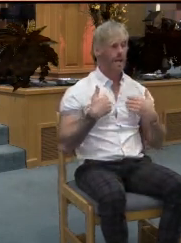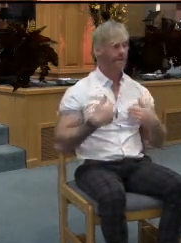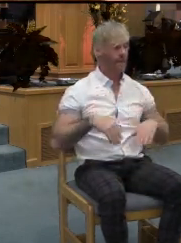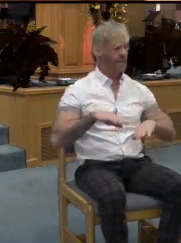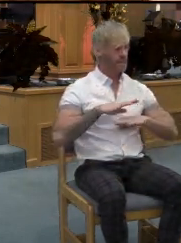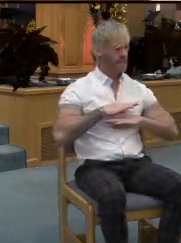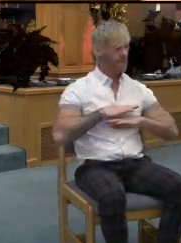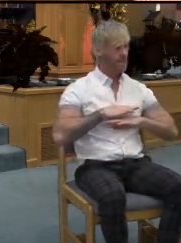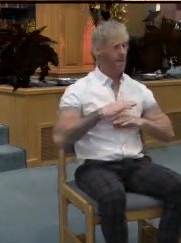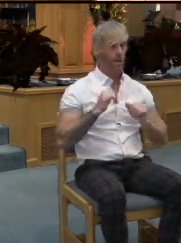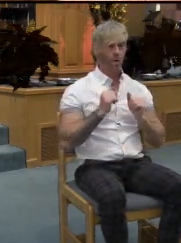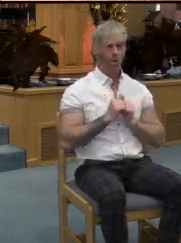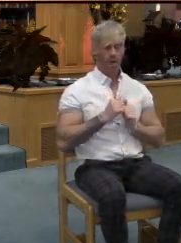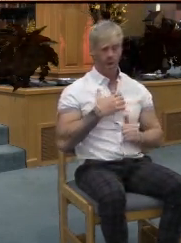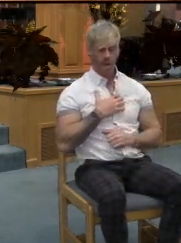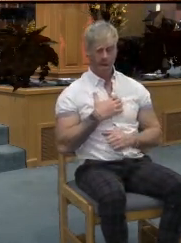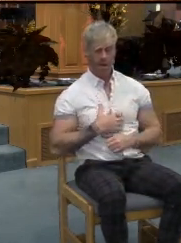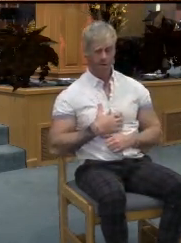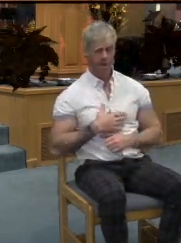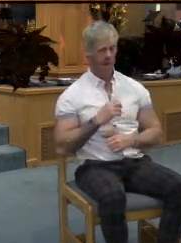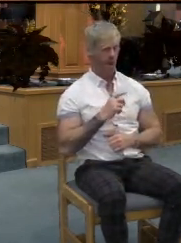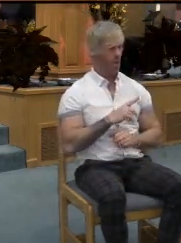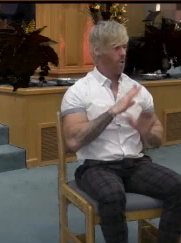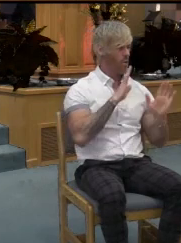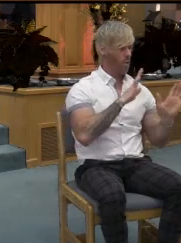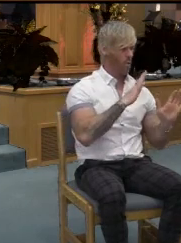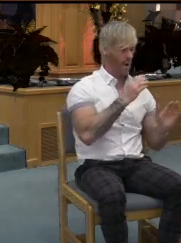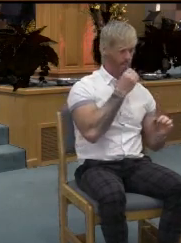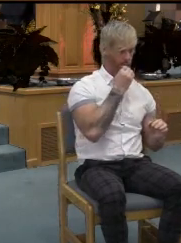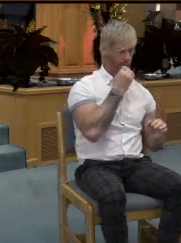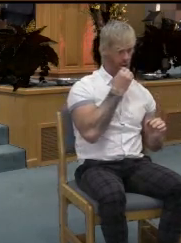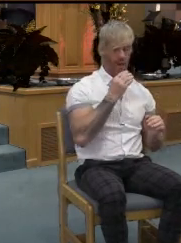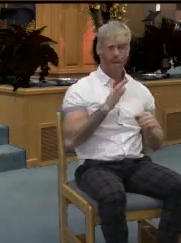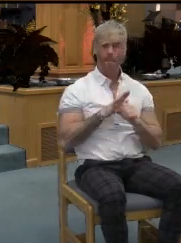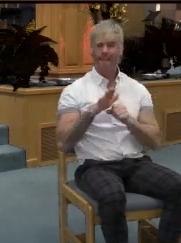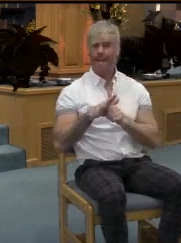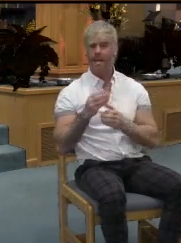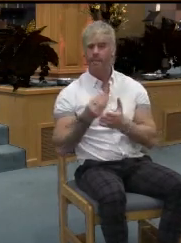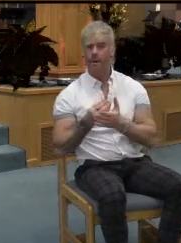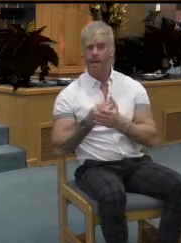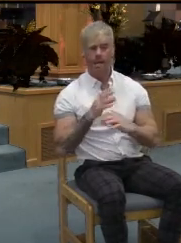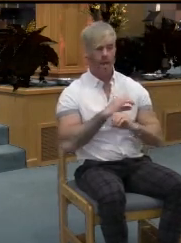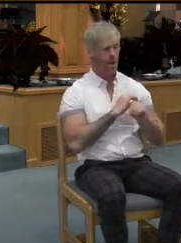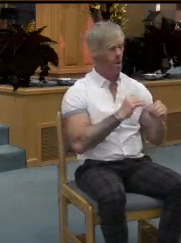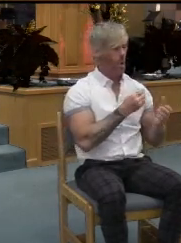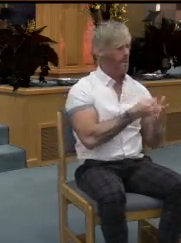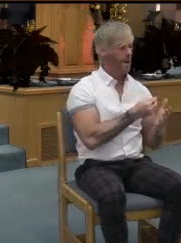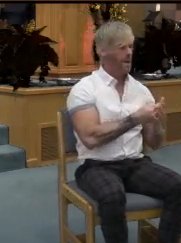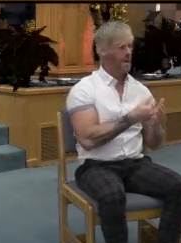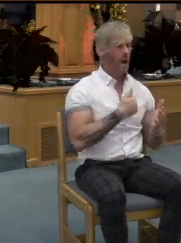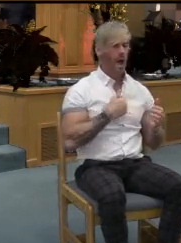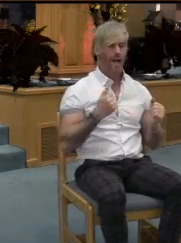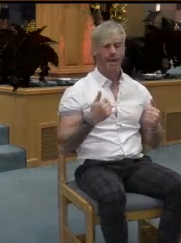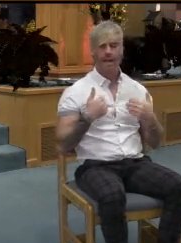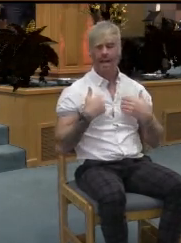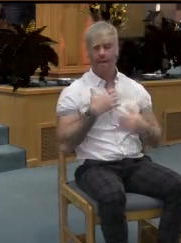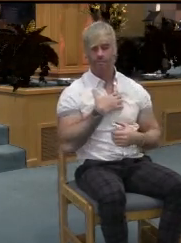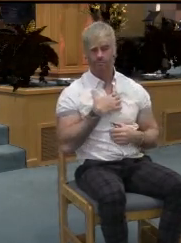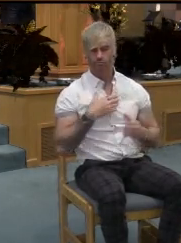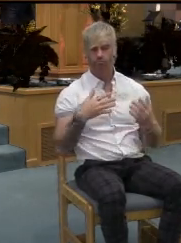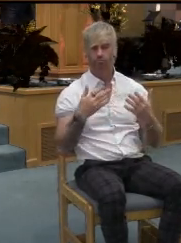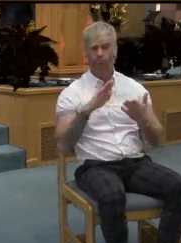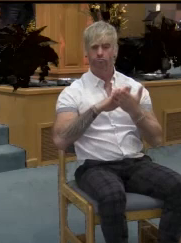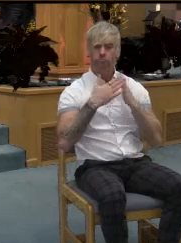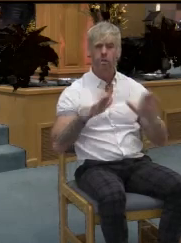hungry or whether I've had a great meal, whether I've got plenty of money or no money. I can have contentment if I'm cold